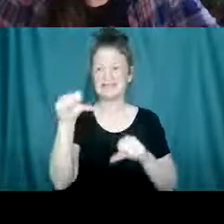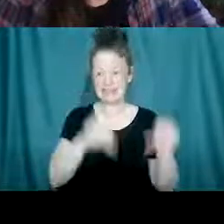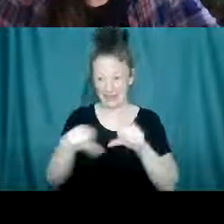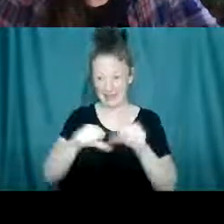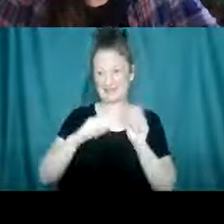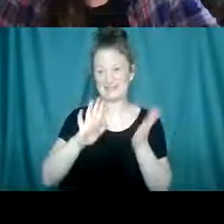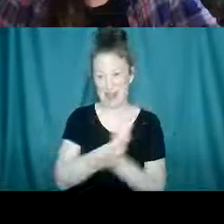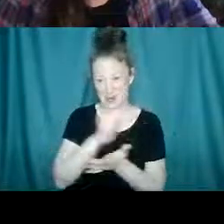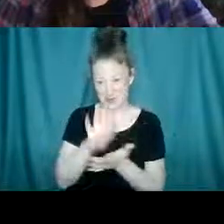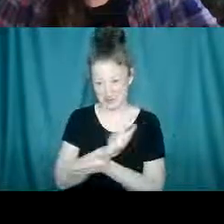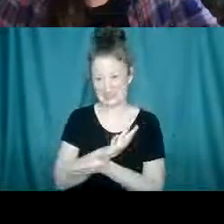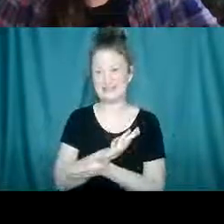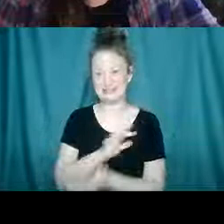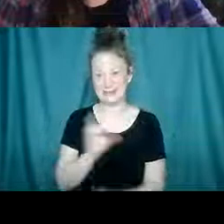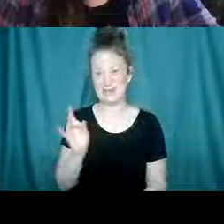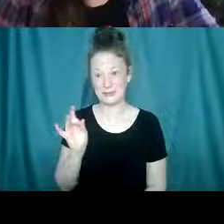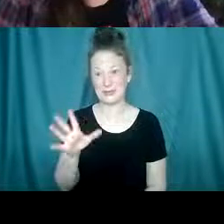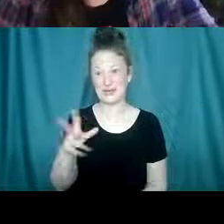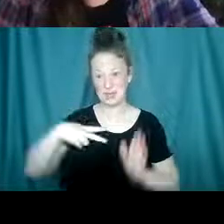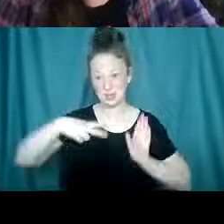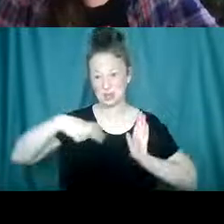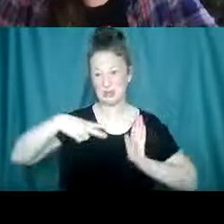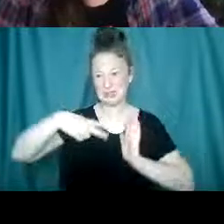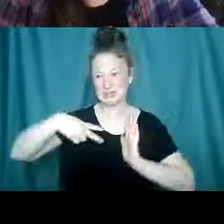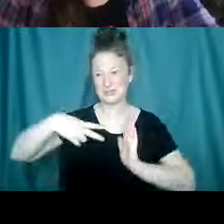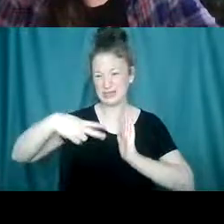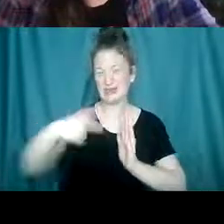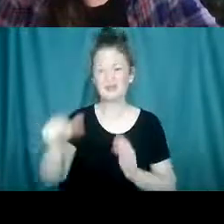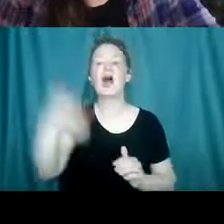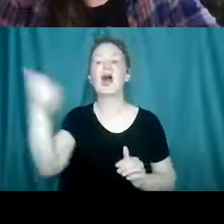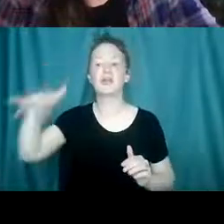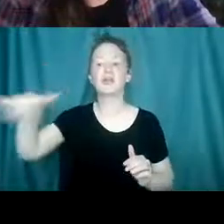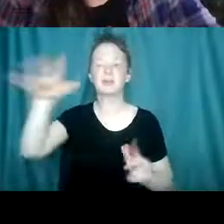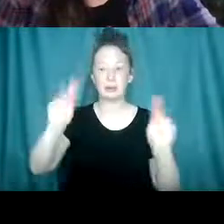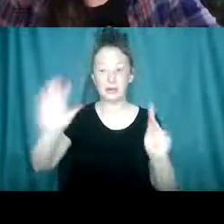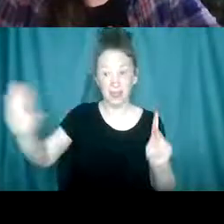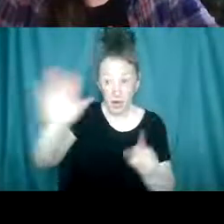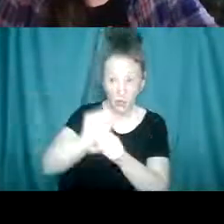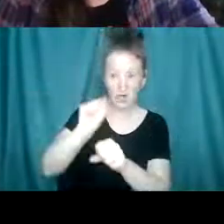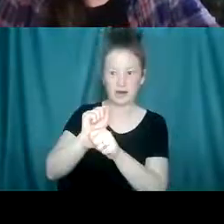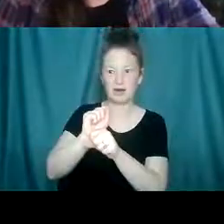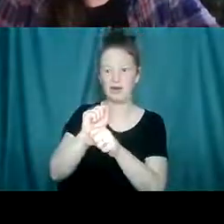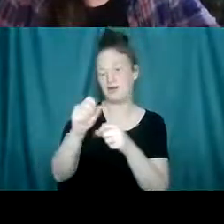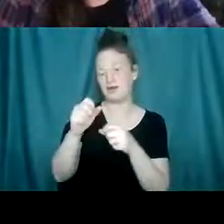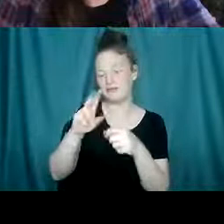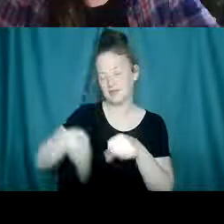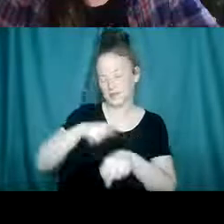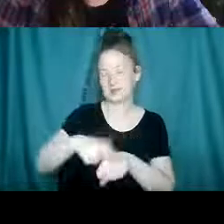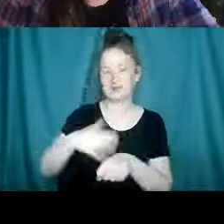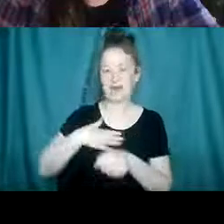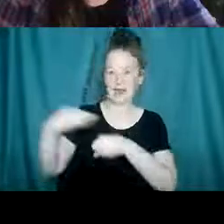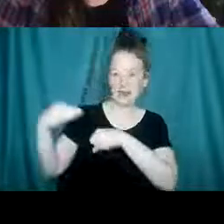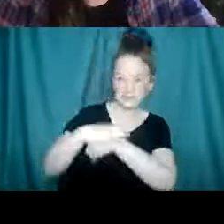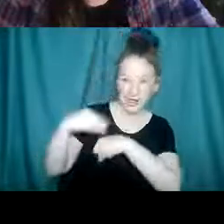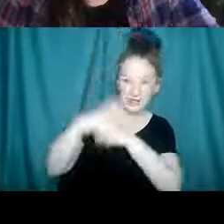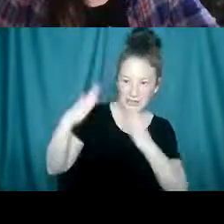papers. So really read what others do. And then, of course, my advisor and my colleagues helped me a